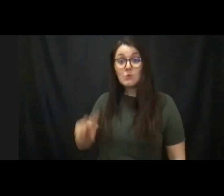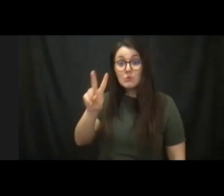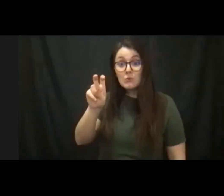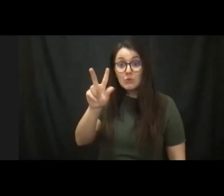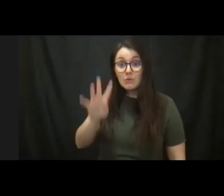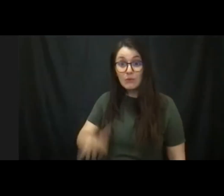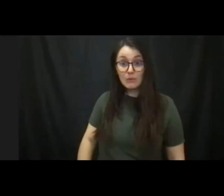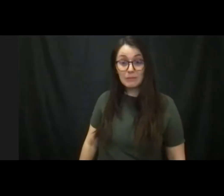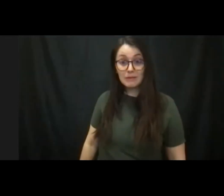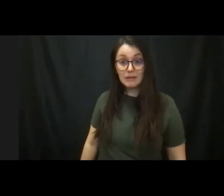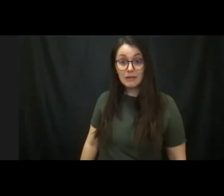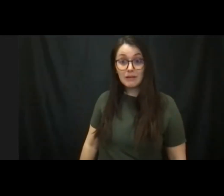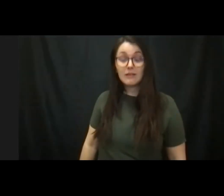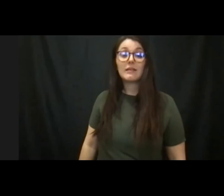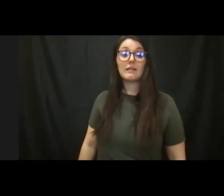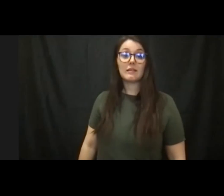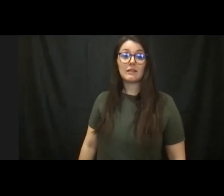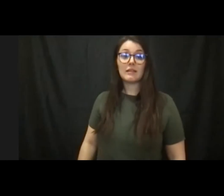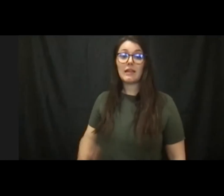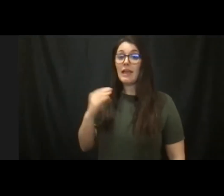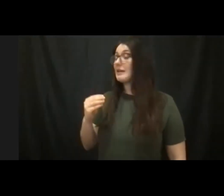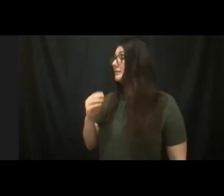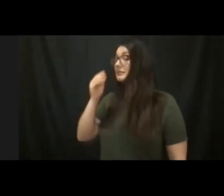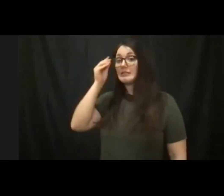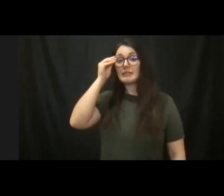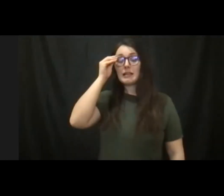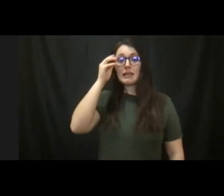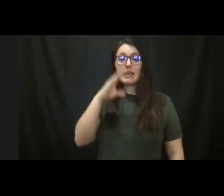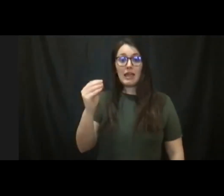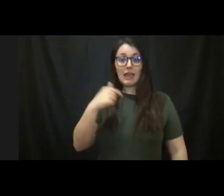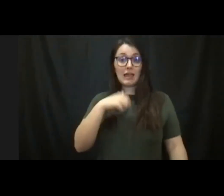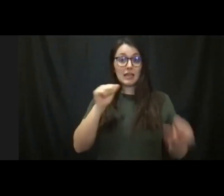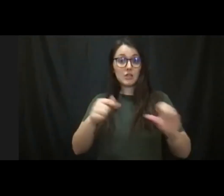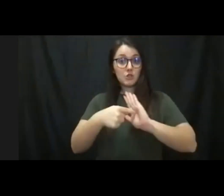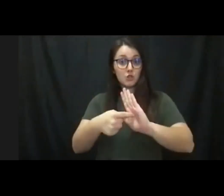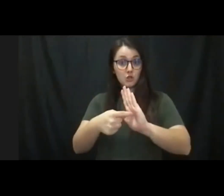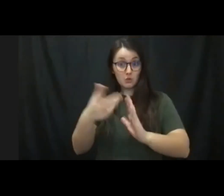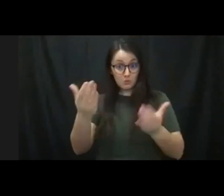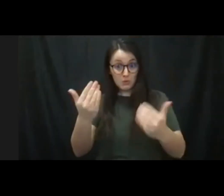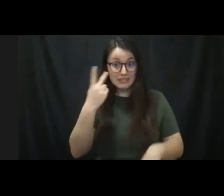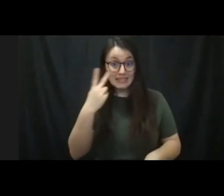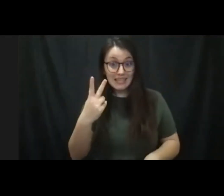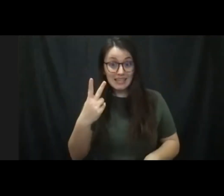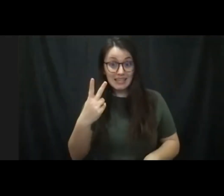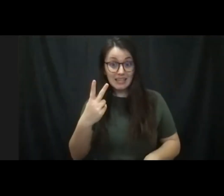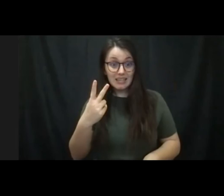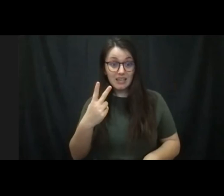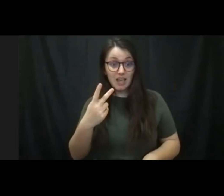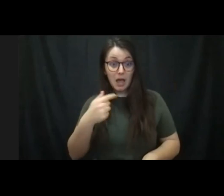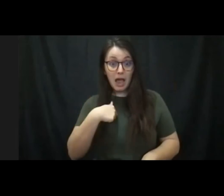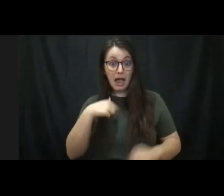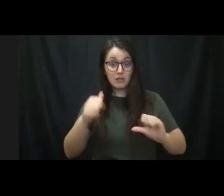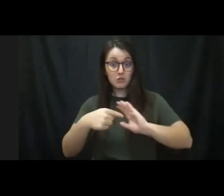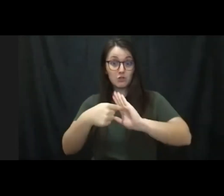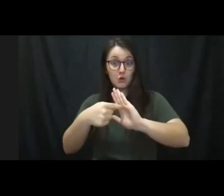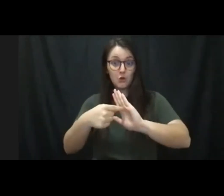234. And I can show you, do you want to see one? A Yes. model of one, and